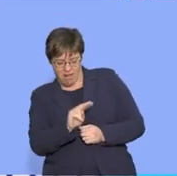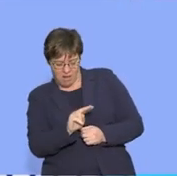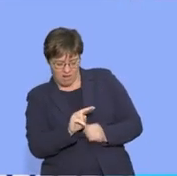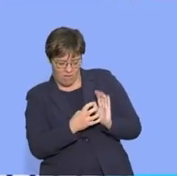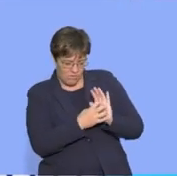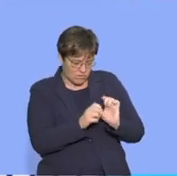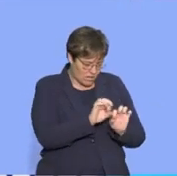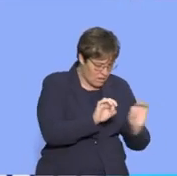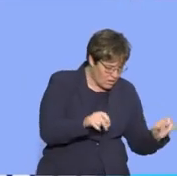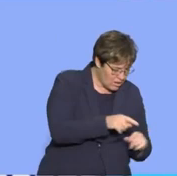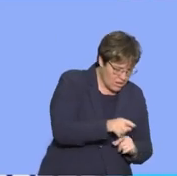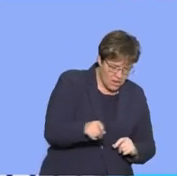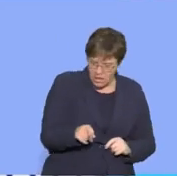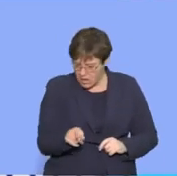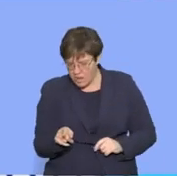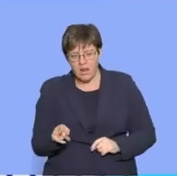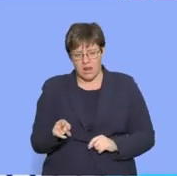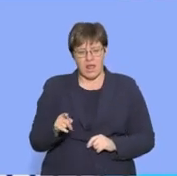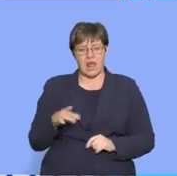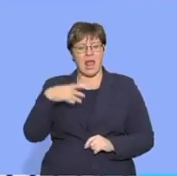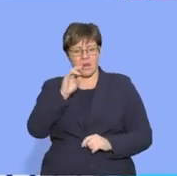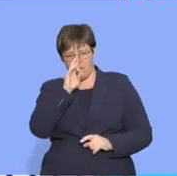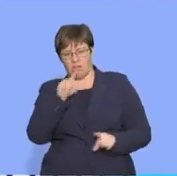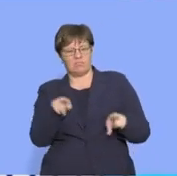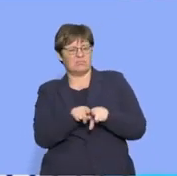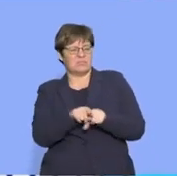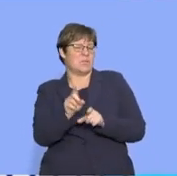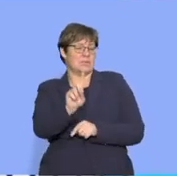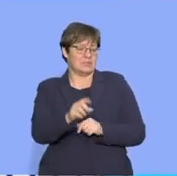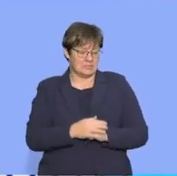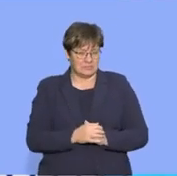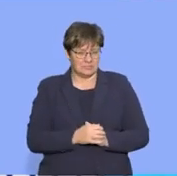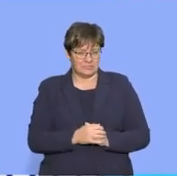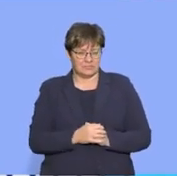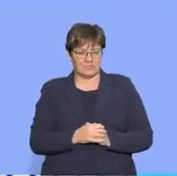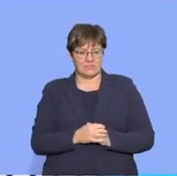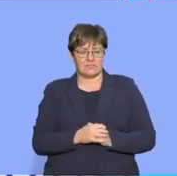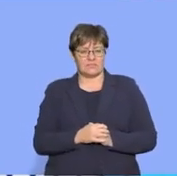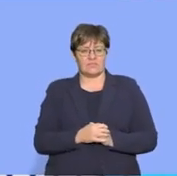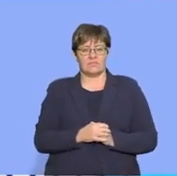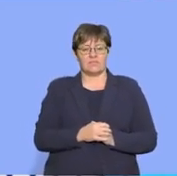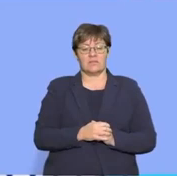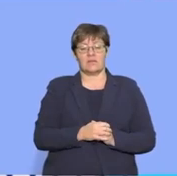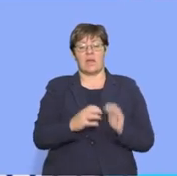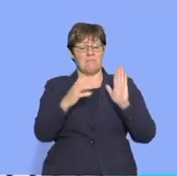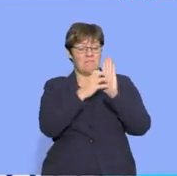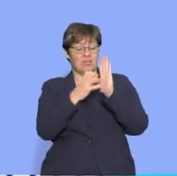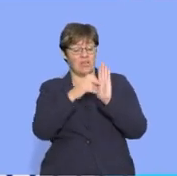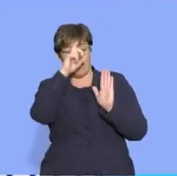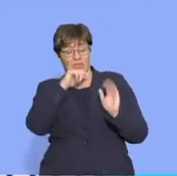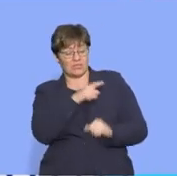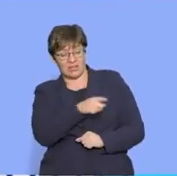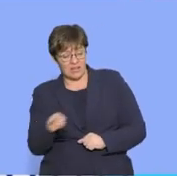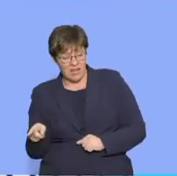they know from looking at the fossil and working out what the animal must have looked like. So all